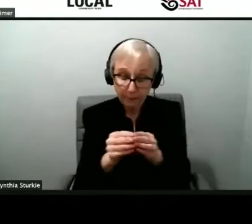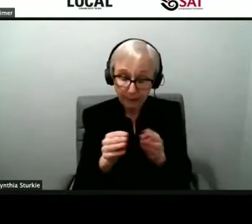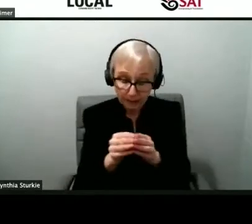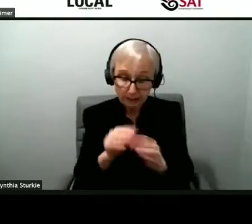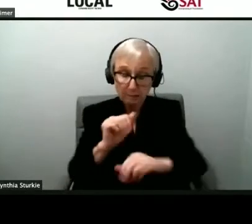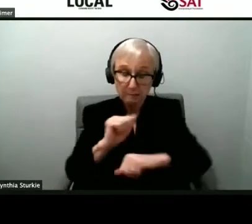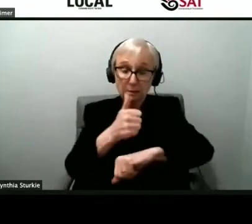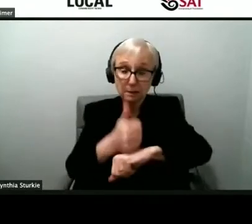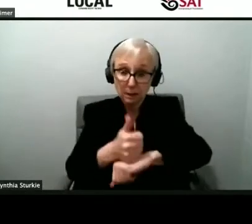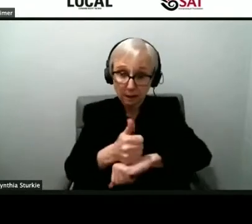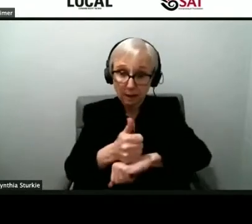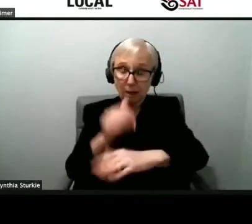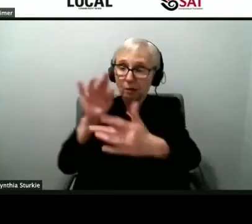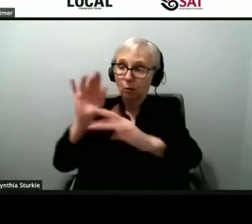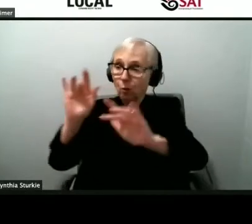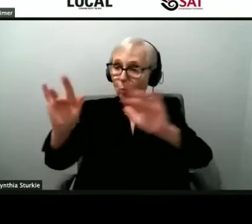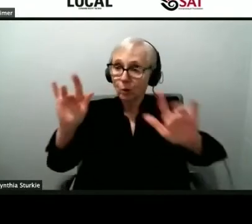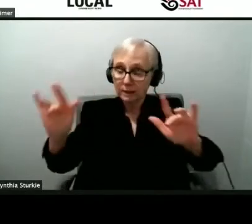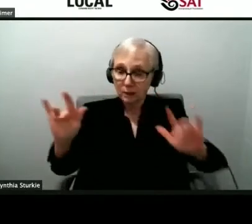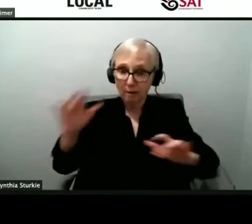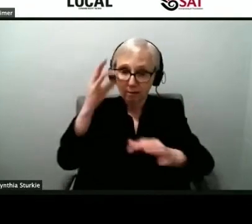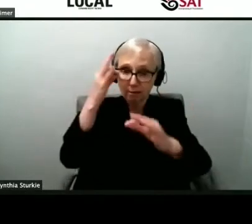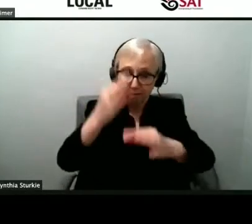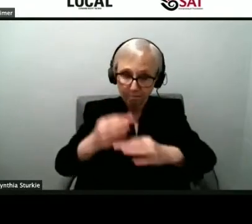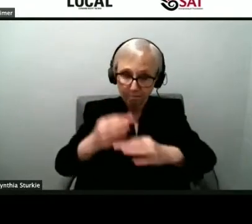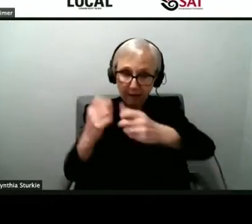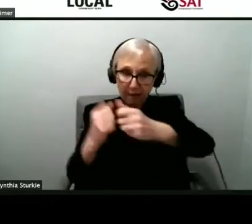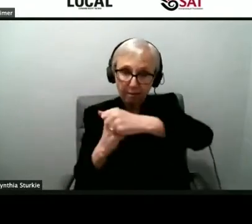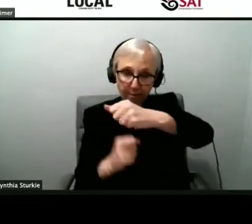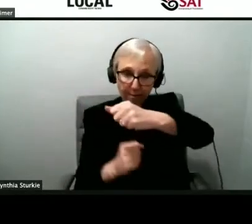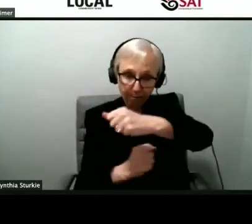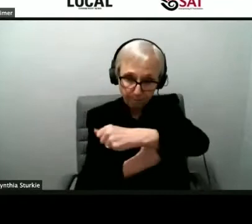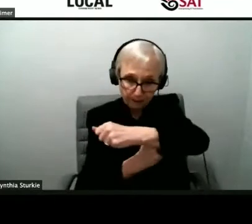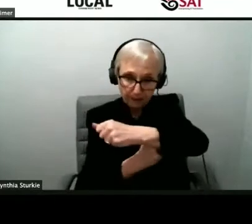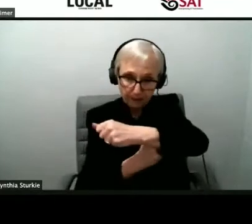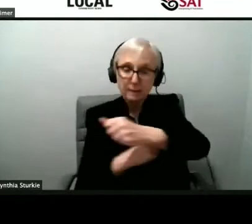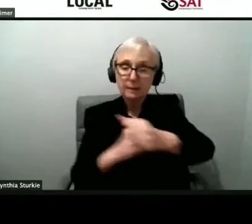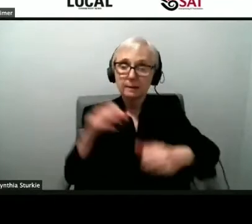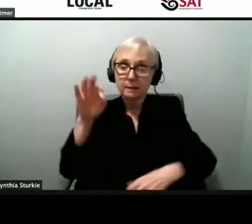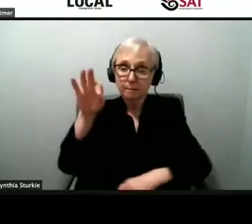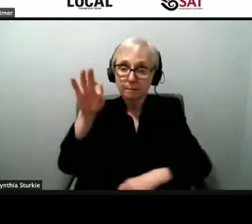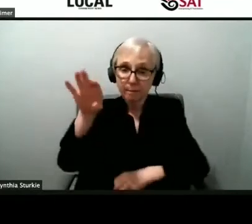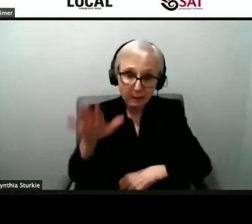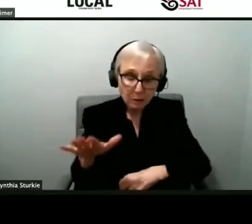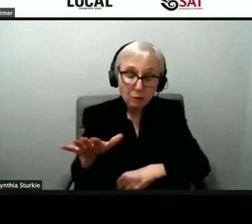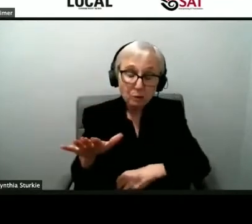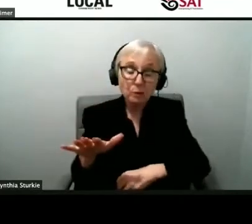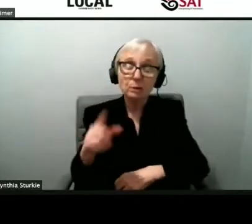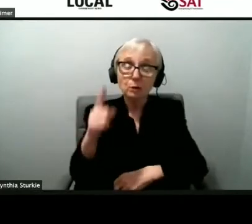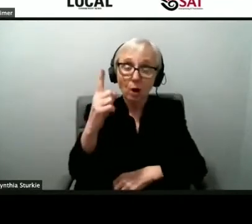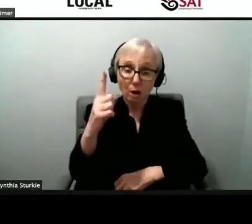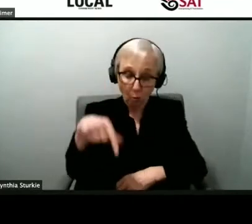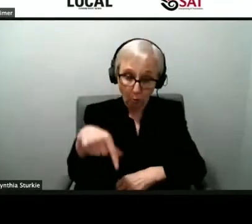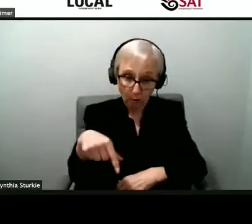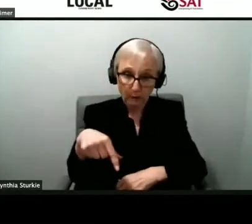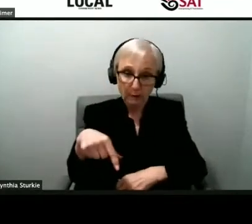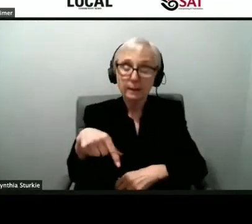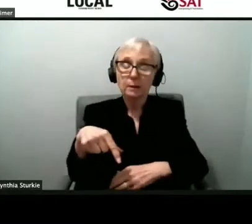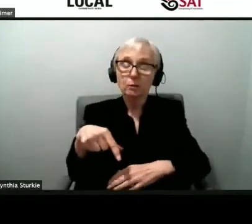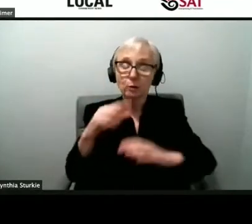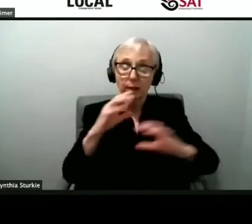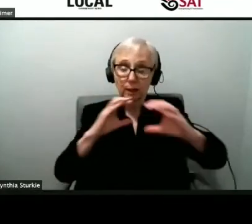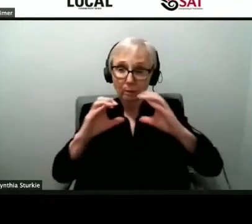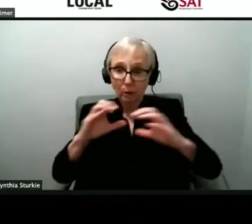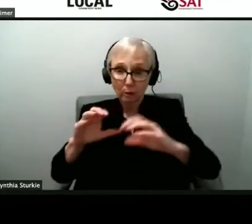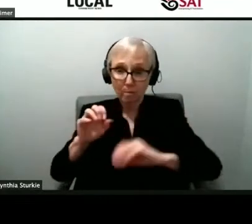to reach out to our faith-based leaders by having a quarterly meeting with our faith-based ministers to make sure that they are able to get that communication